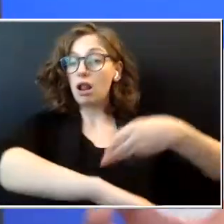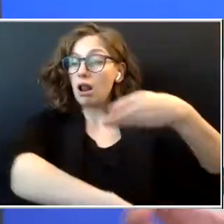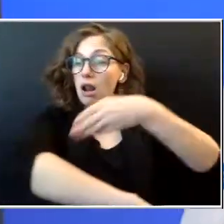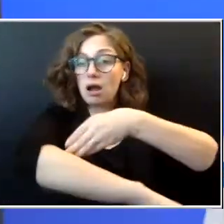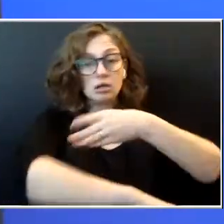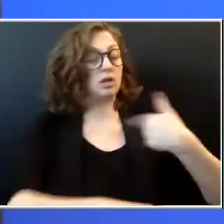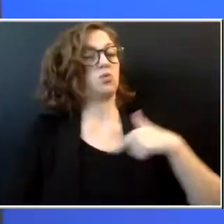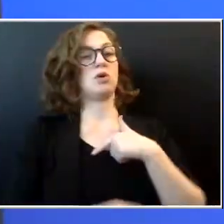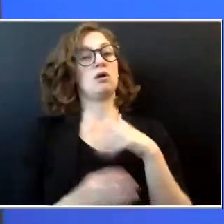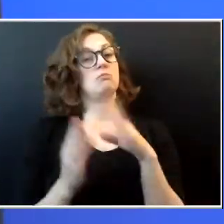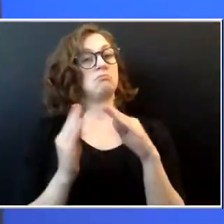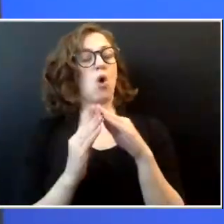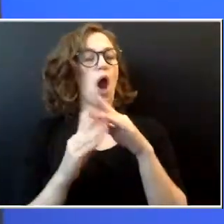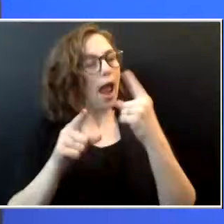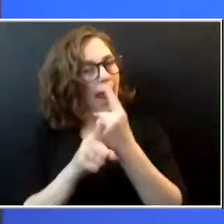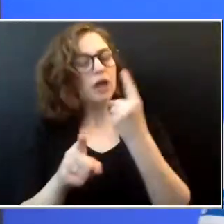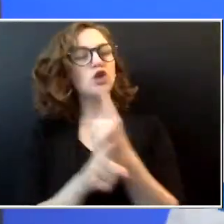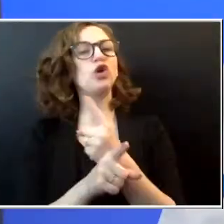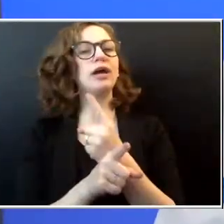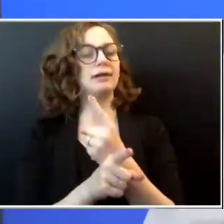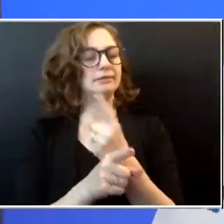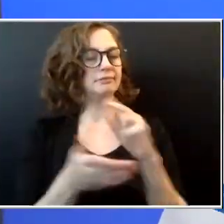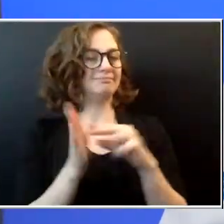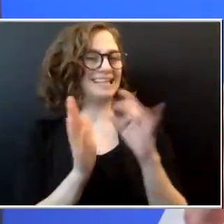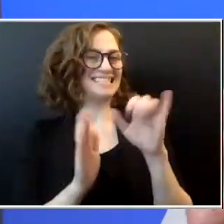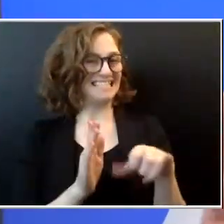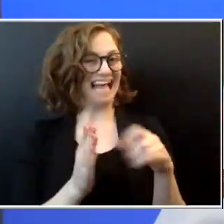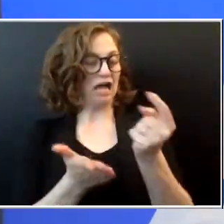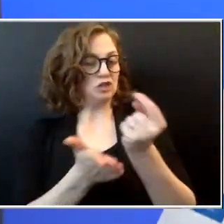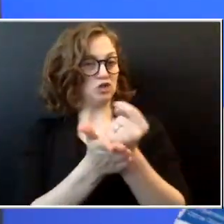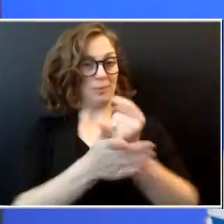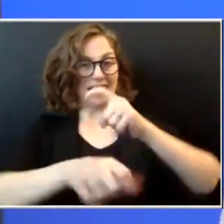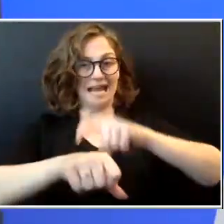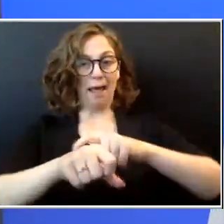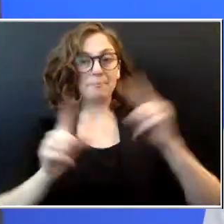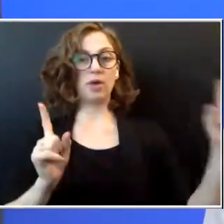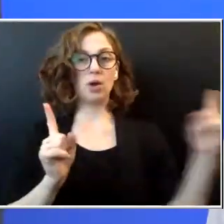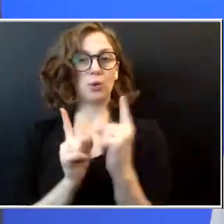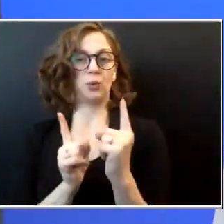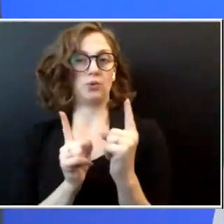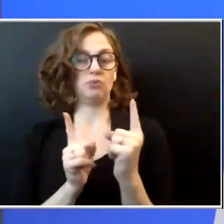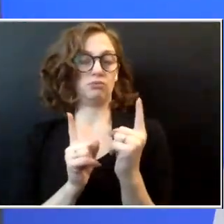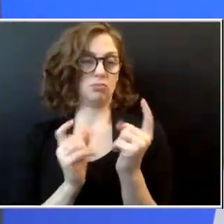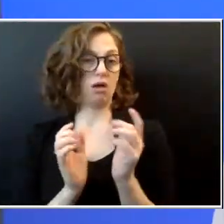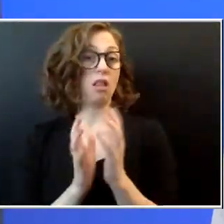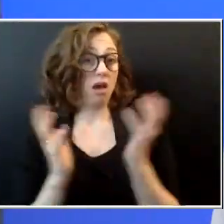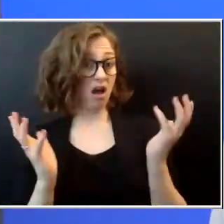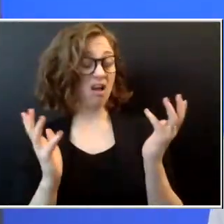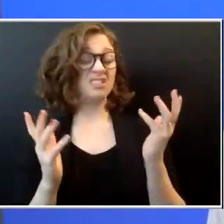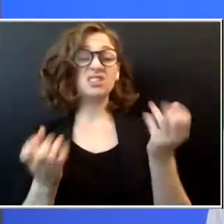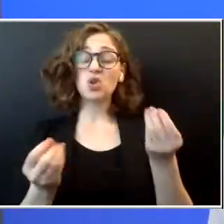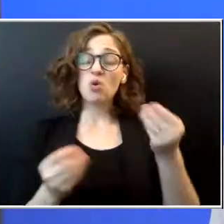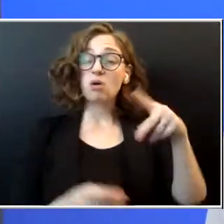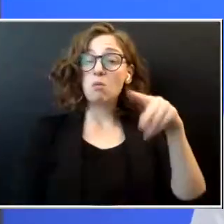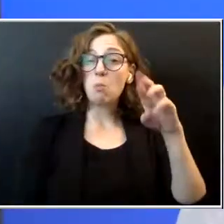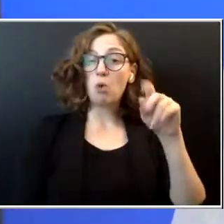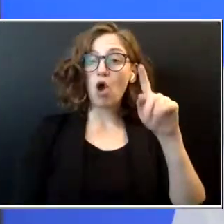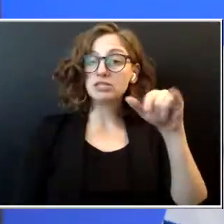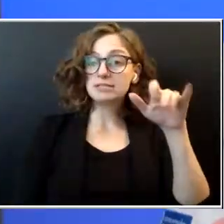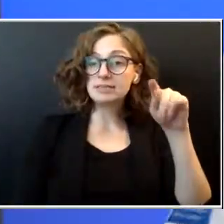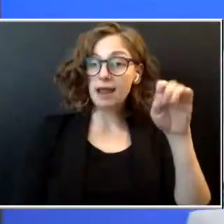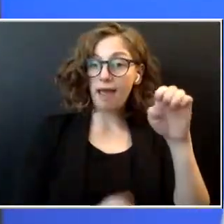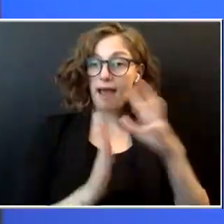have been able to shorten that treatment by a lot. And so, for example, prostate cancer used to take 9 weeks of everyday